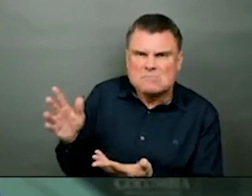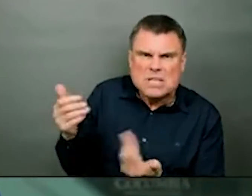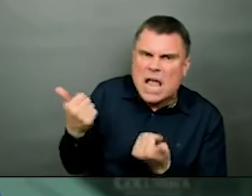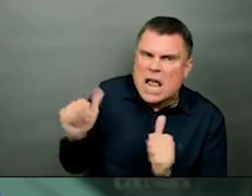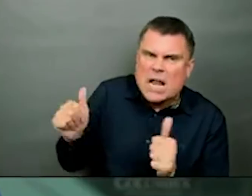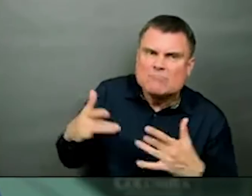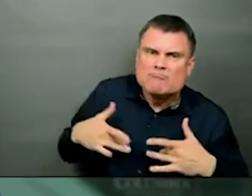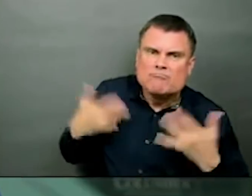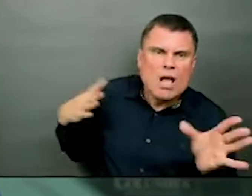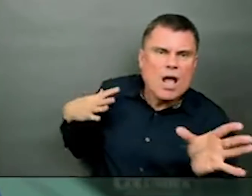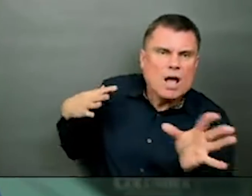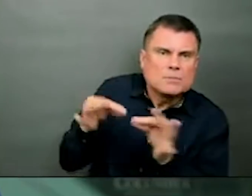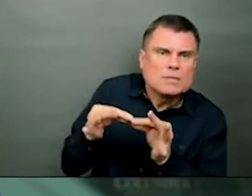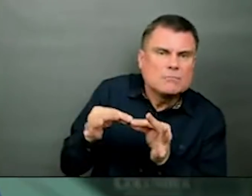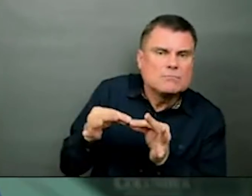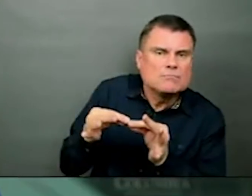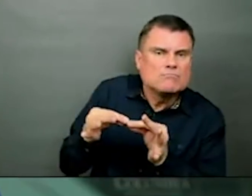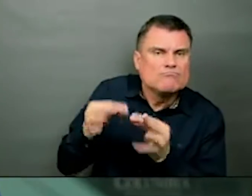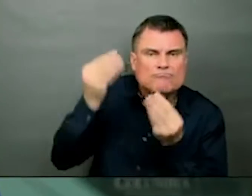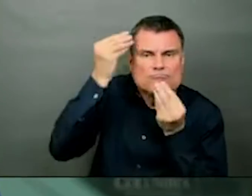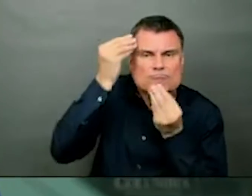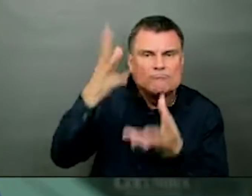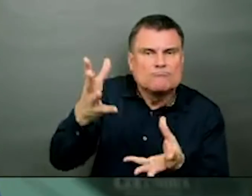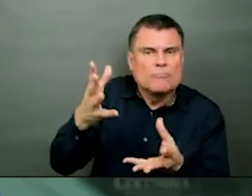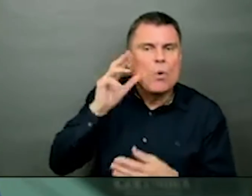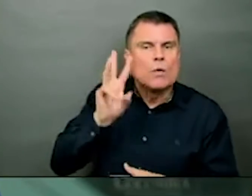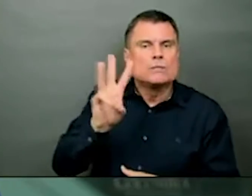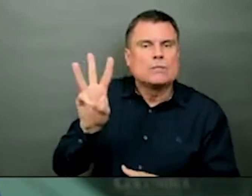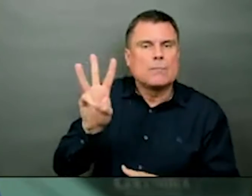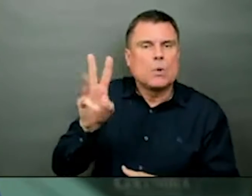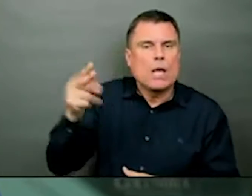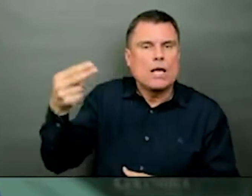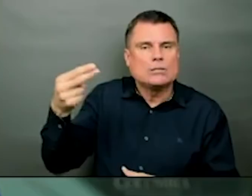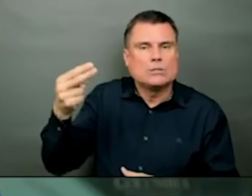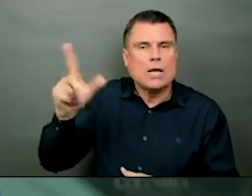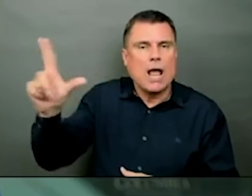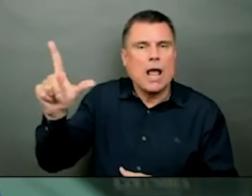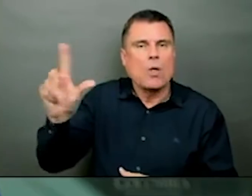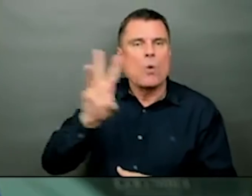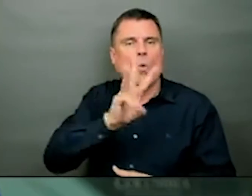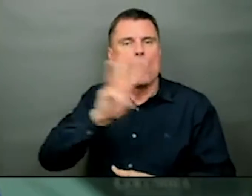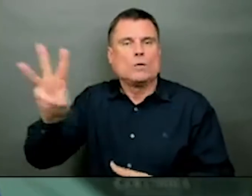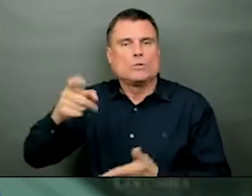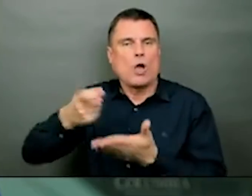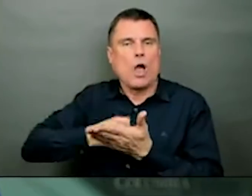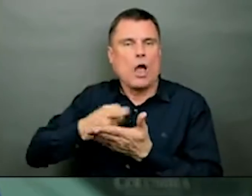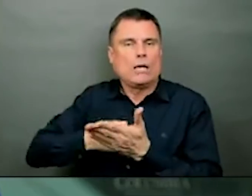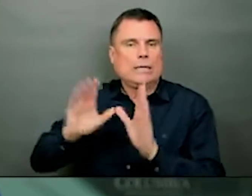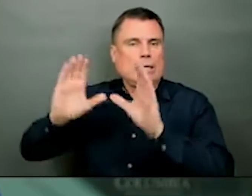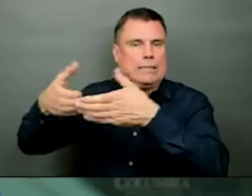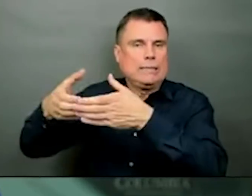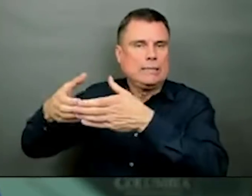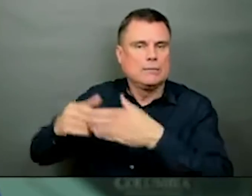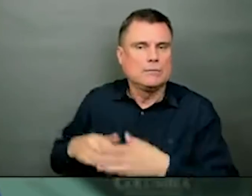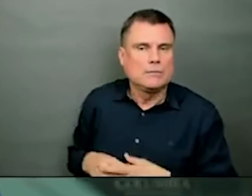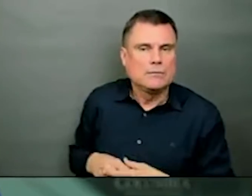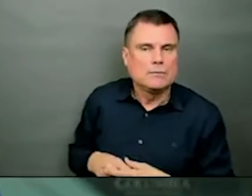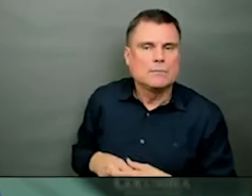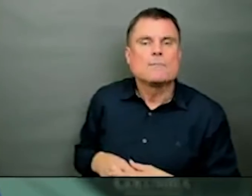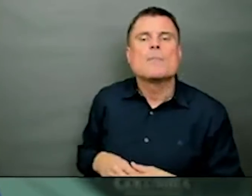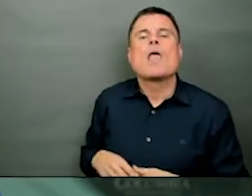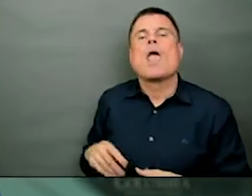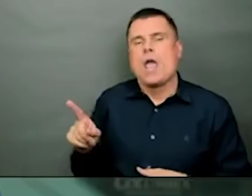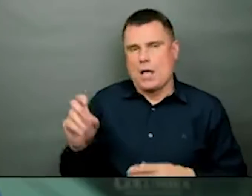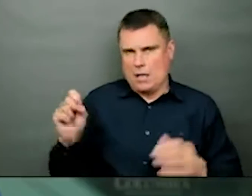to be had on that. Thank you. Yeah, the Western Hockey League submitted a plan in early February. It was 65